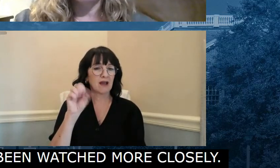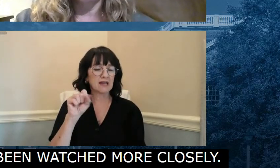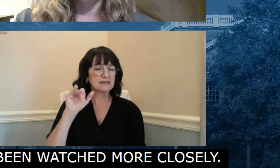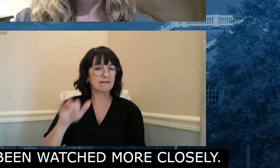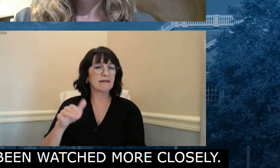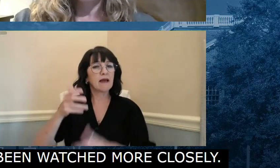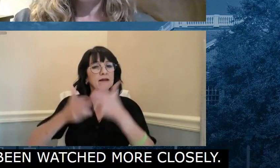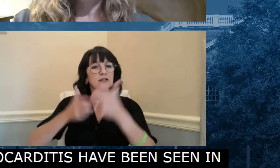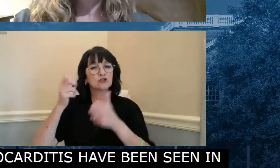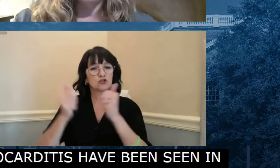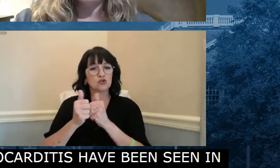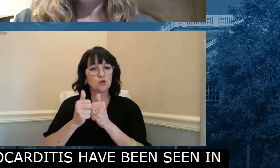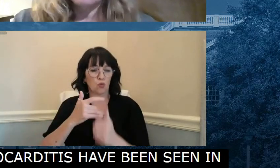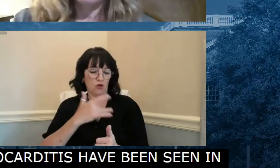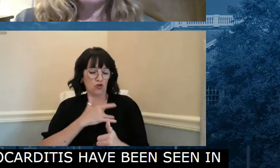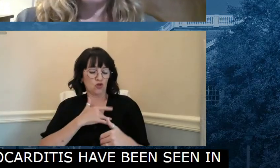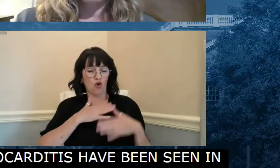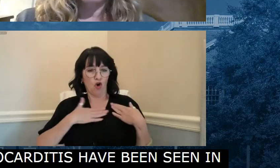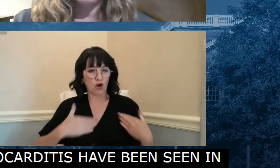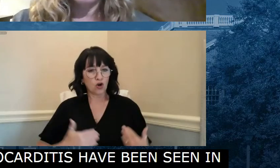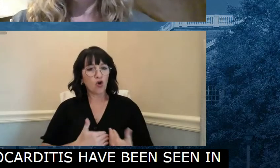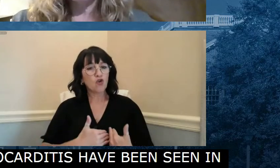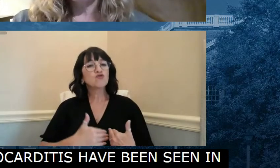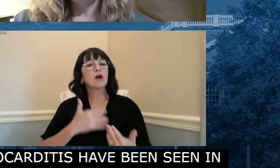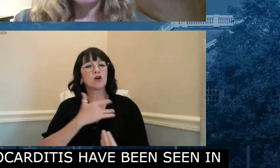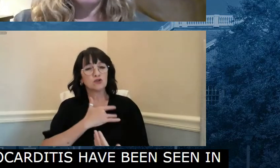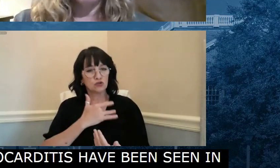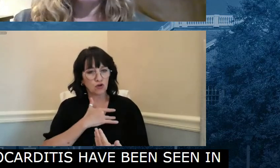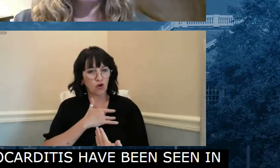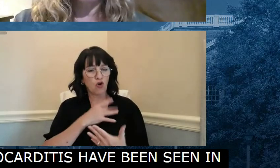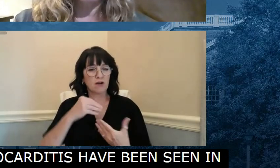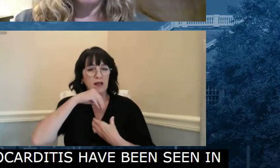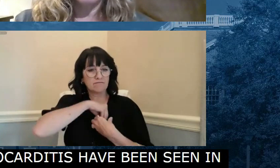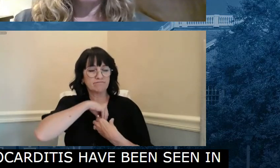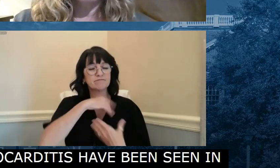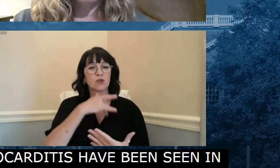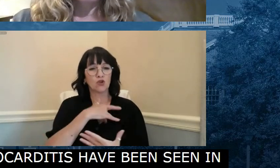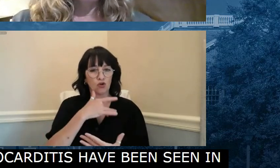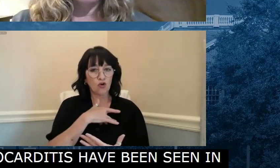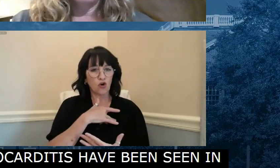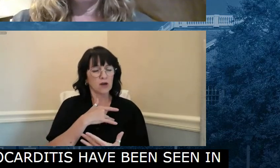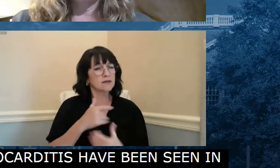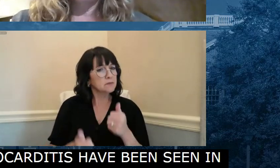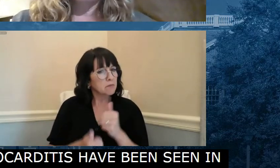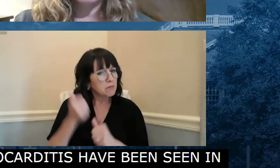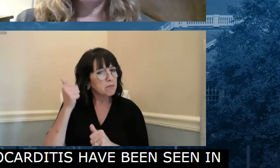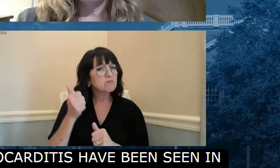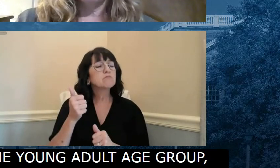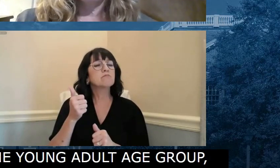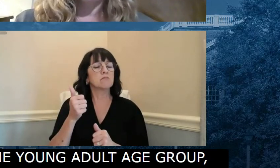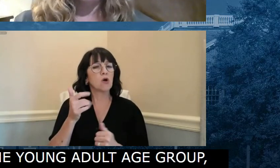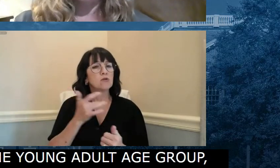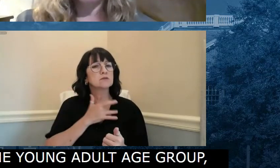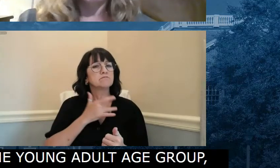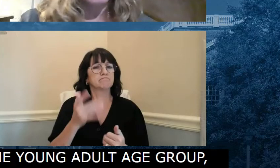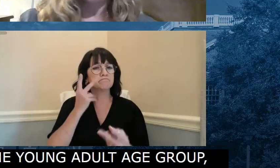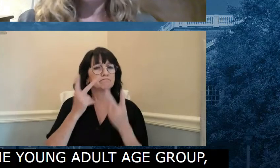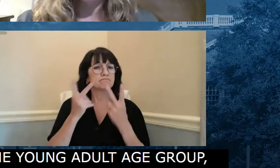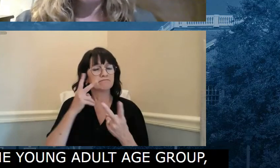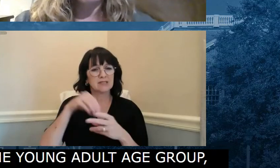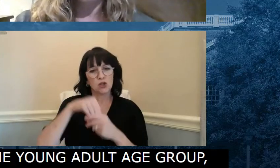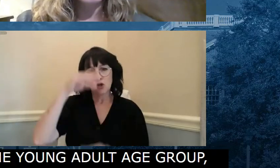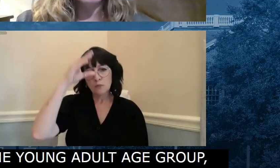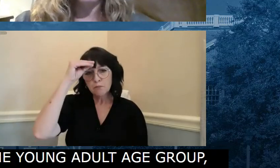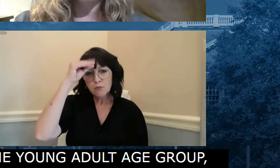more young in the young adult age group. This has been found to, for the most part, be mild